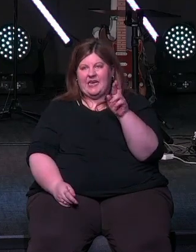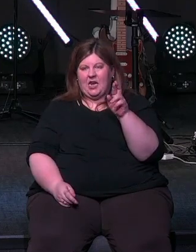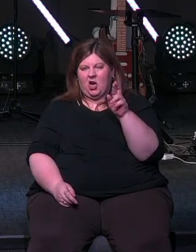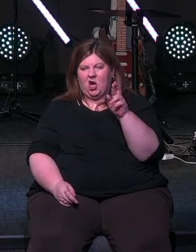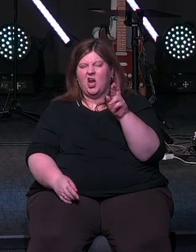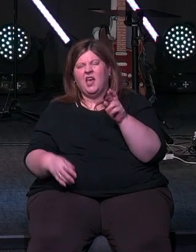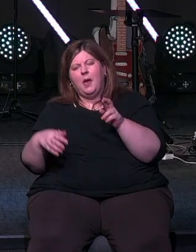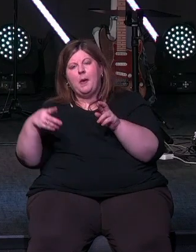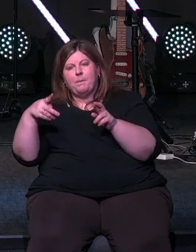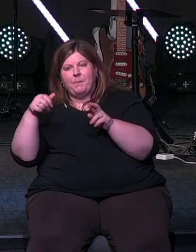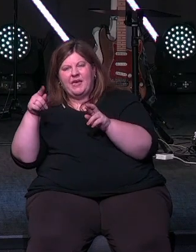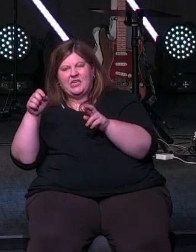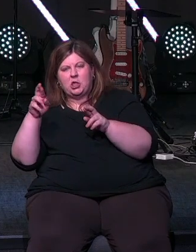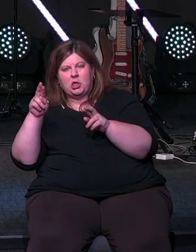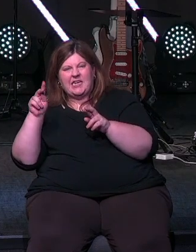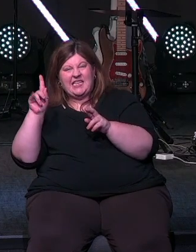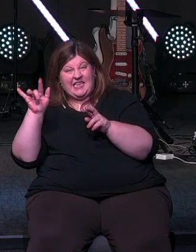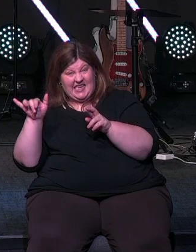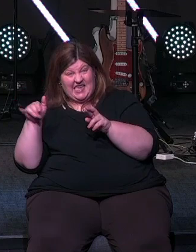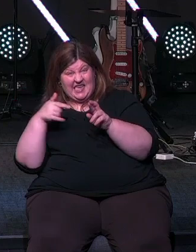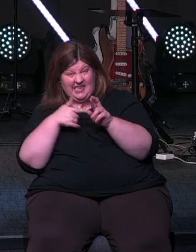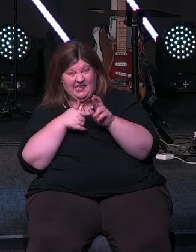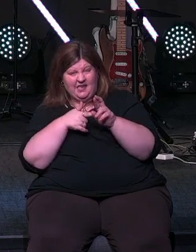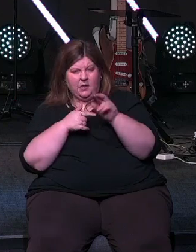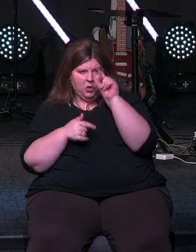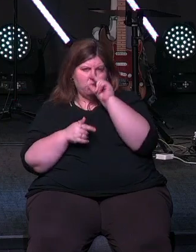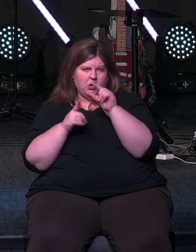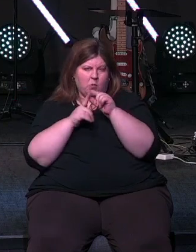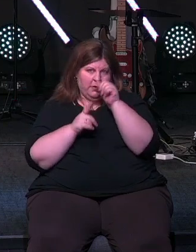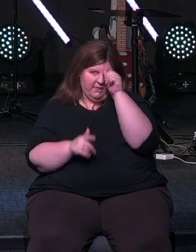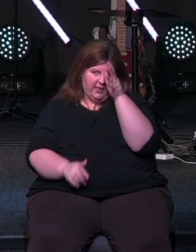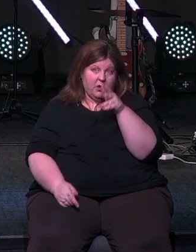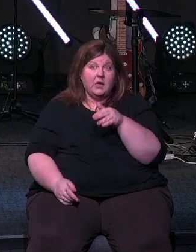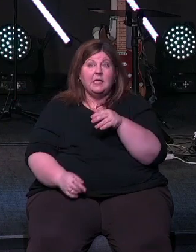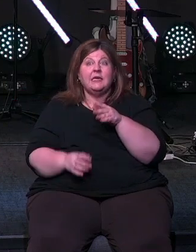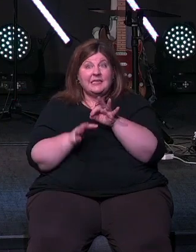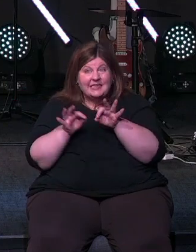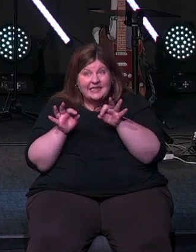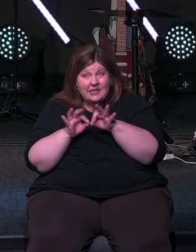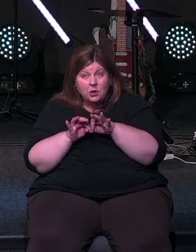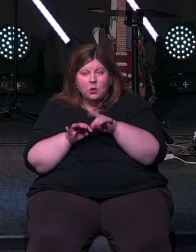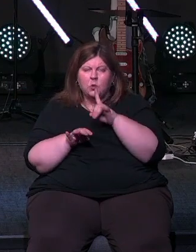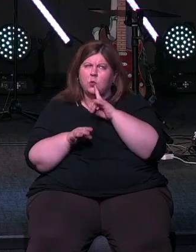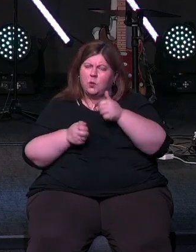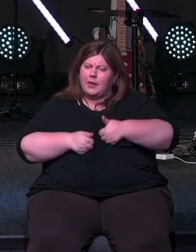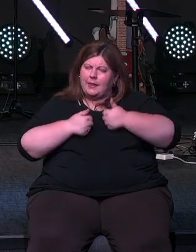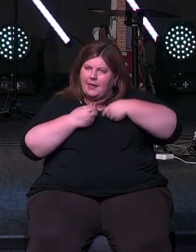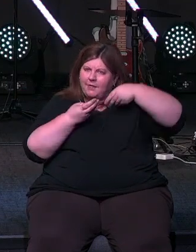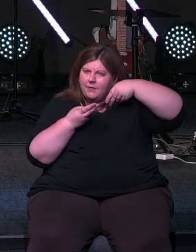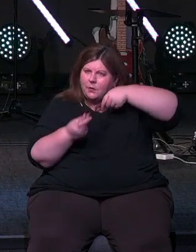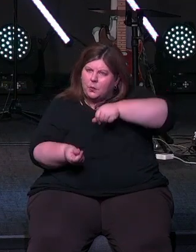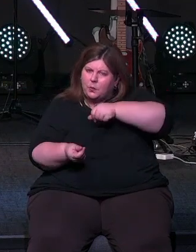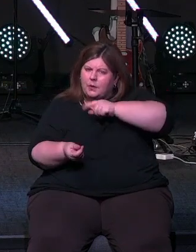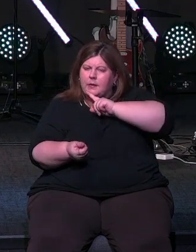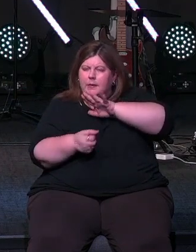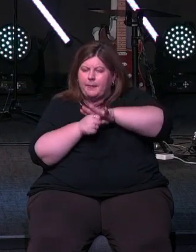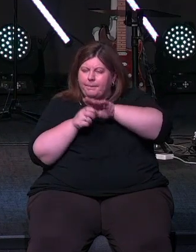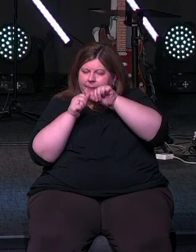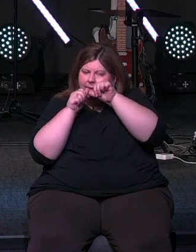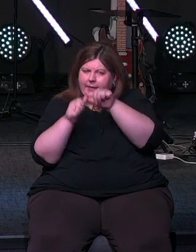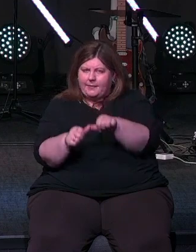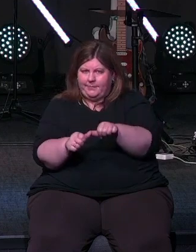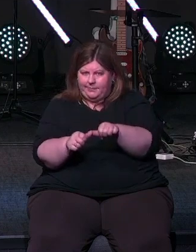paternity. So pater, it's significant because the actual definition of it says this, one who imparts life and is committed to